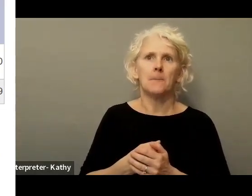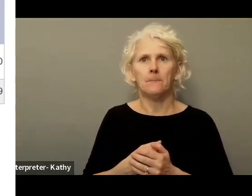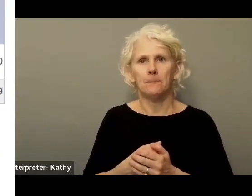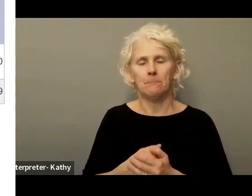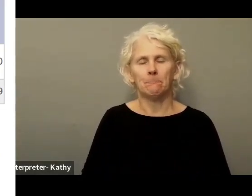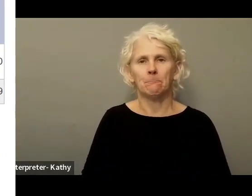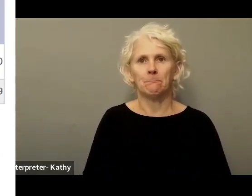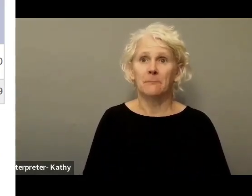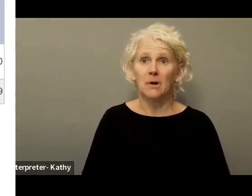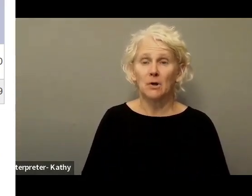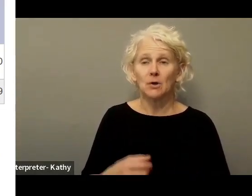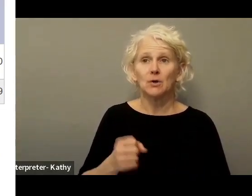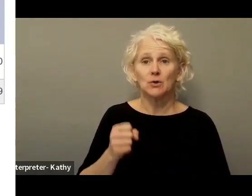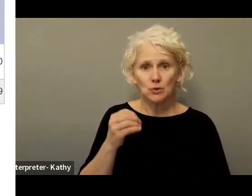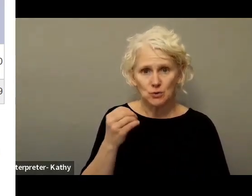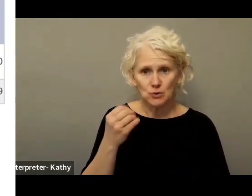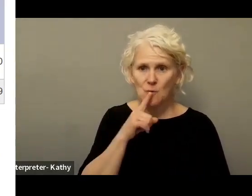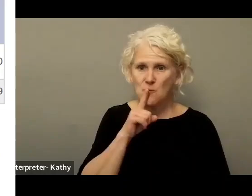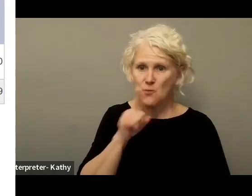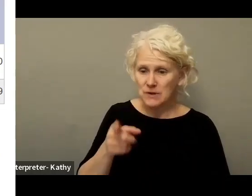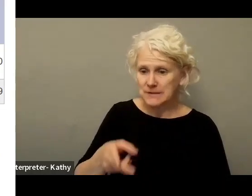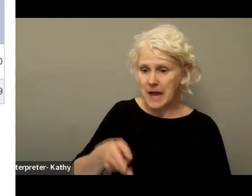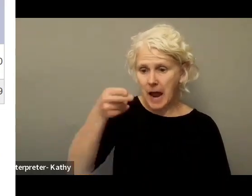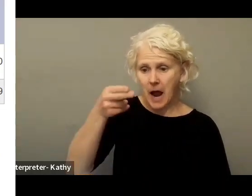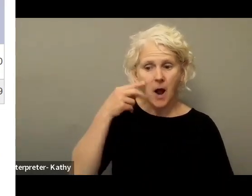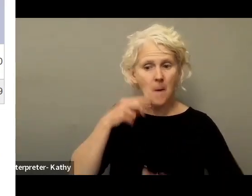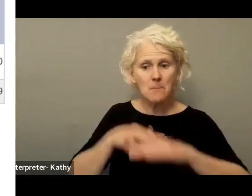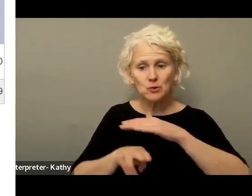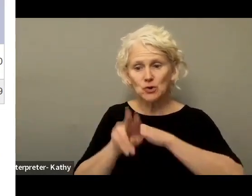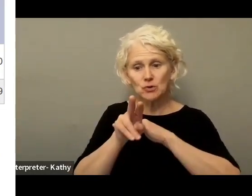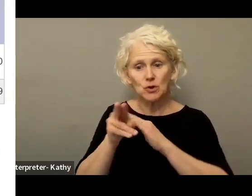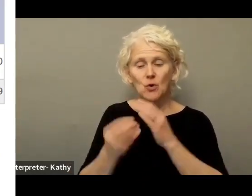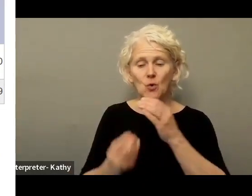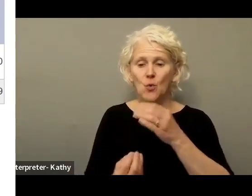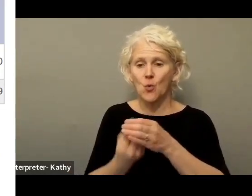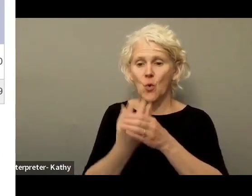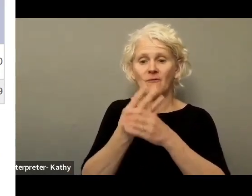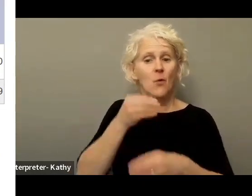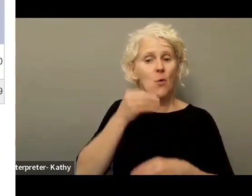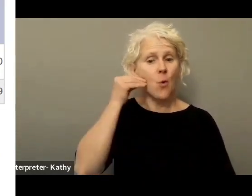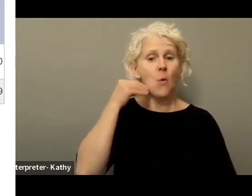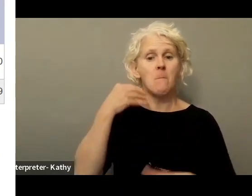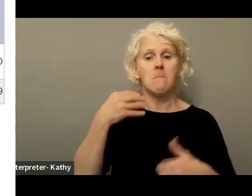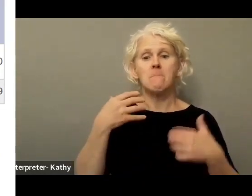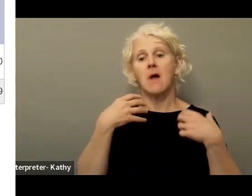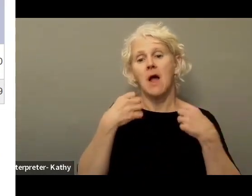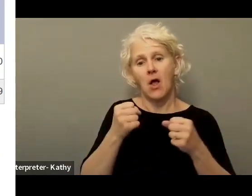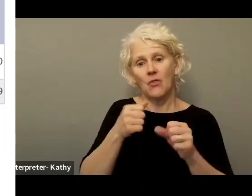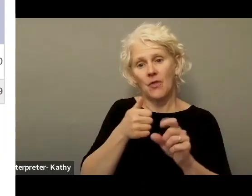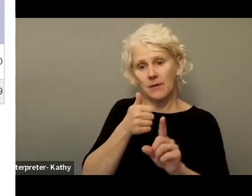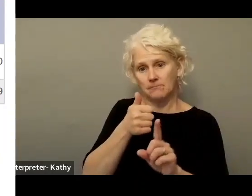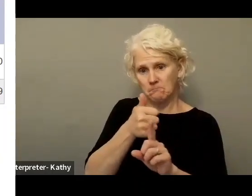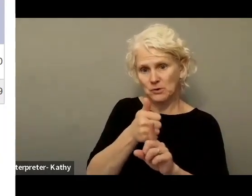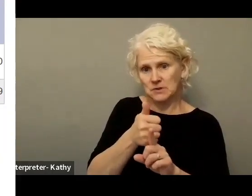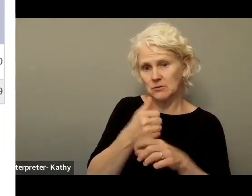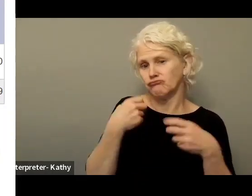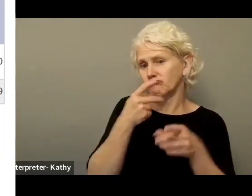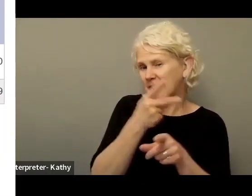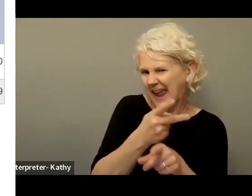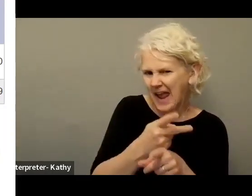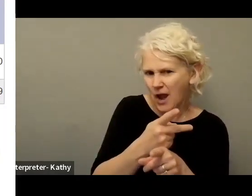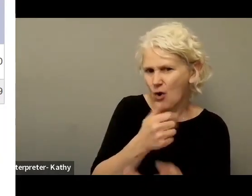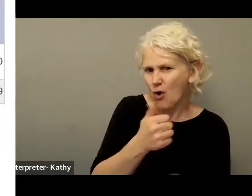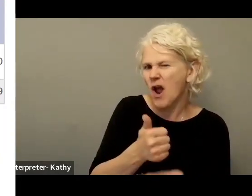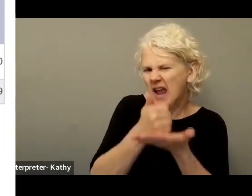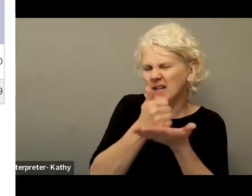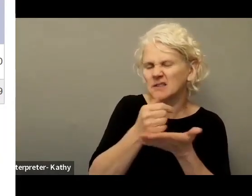So I mean, there is high projected growth for home health and personal care aides that serve